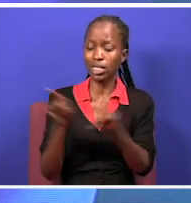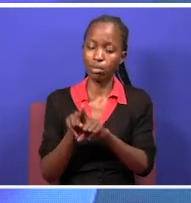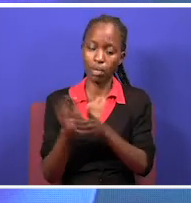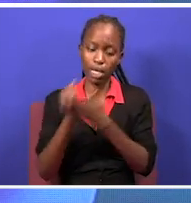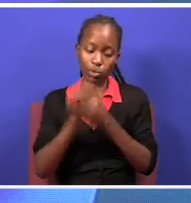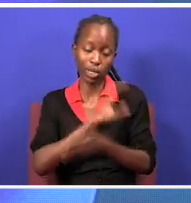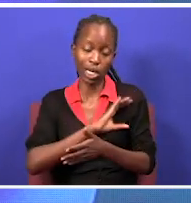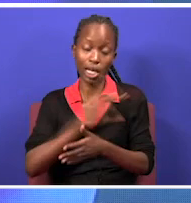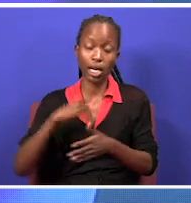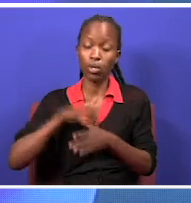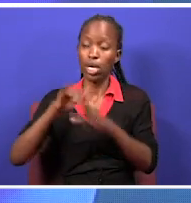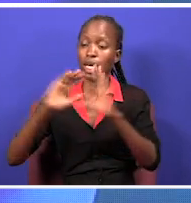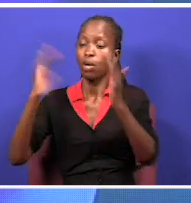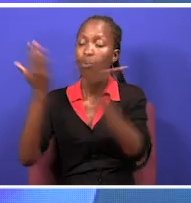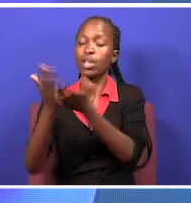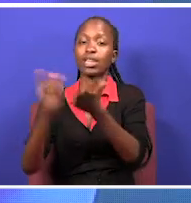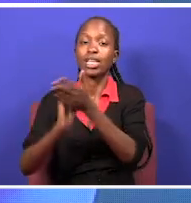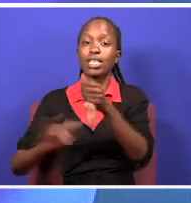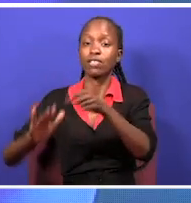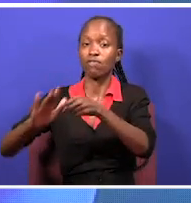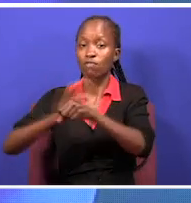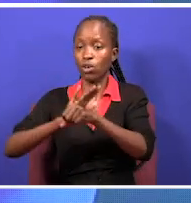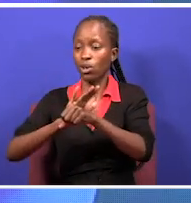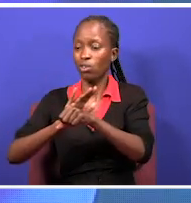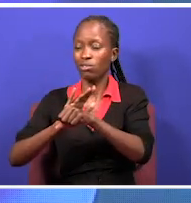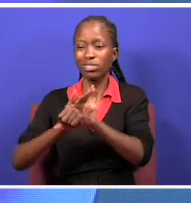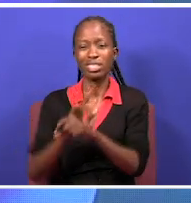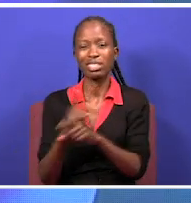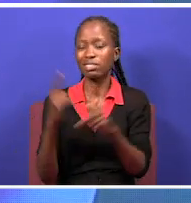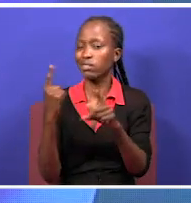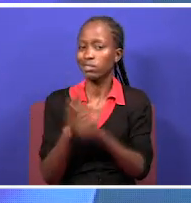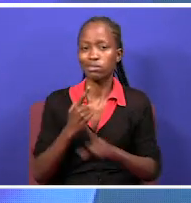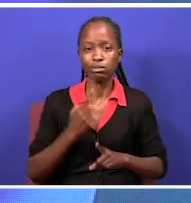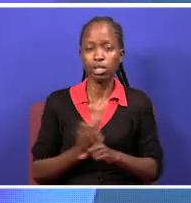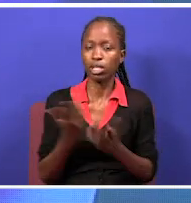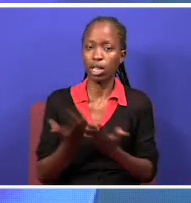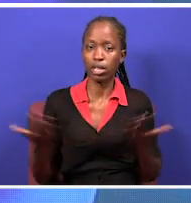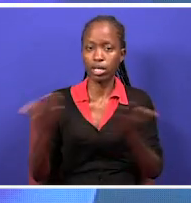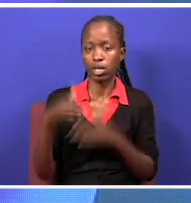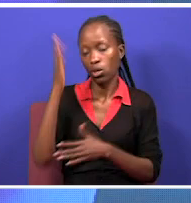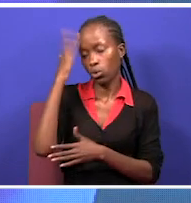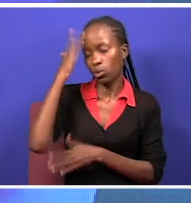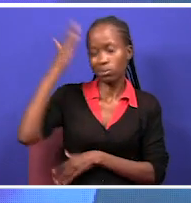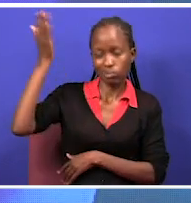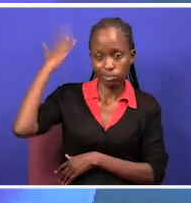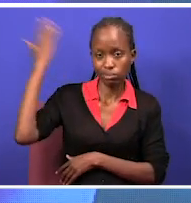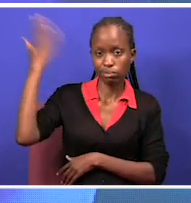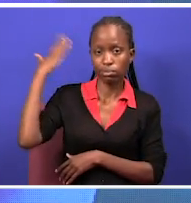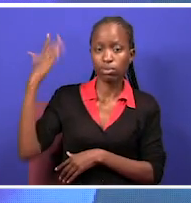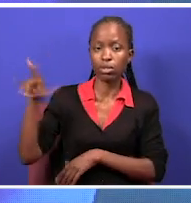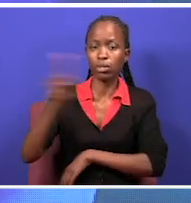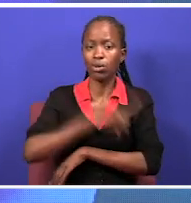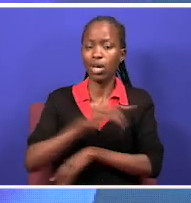in a world that is full of strange things. You know, in our day, there wasn't so